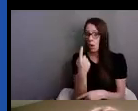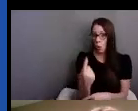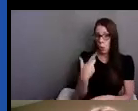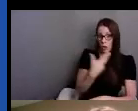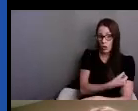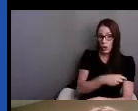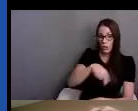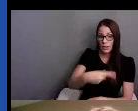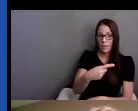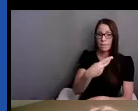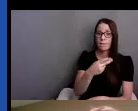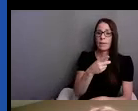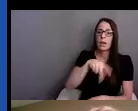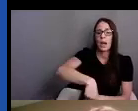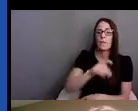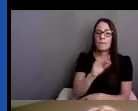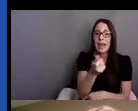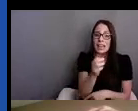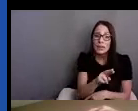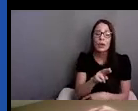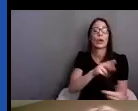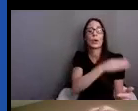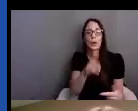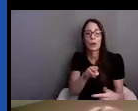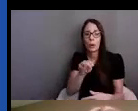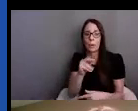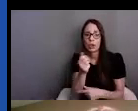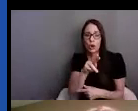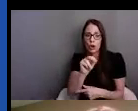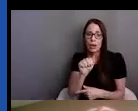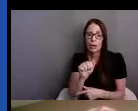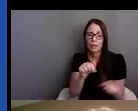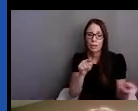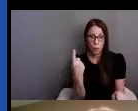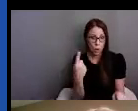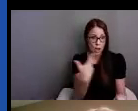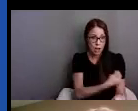or Moderna, so partially vaccinated people across the state, that number is